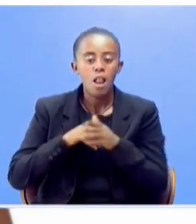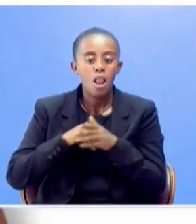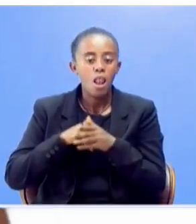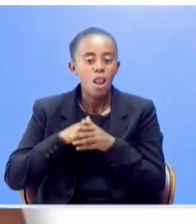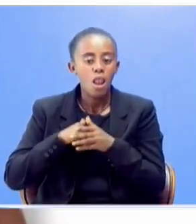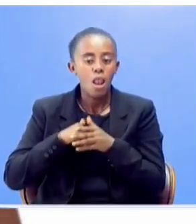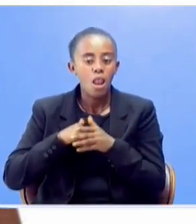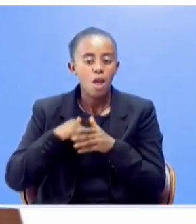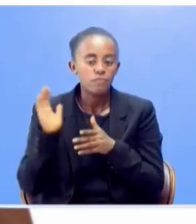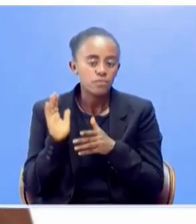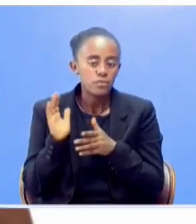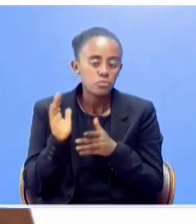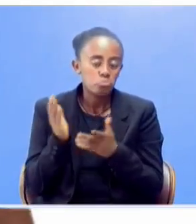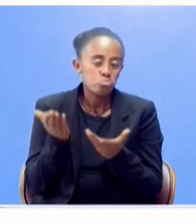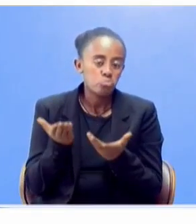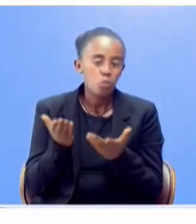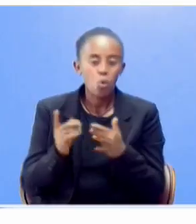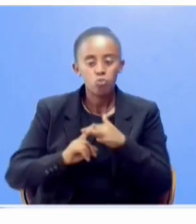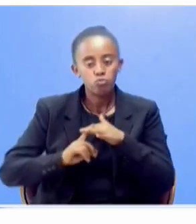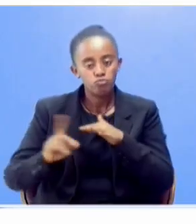left. Oh, too bad.